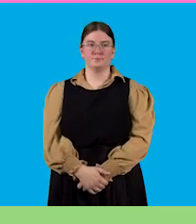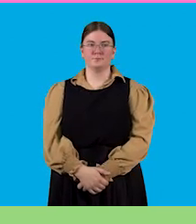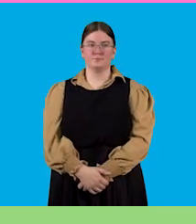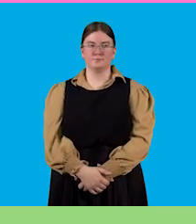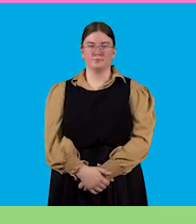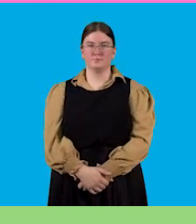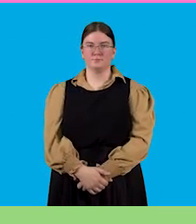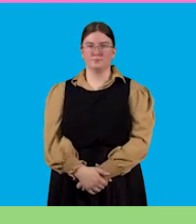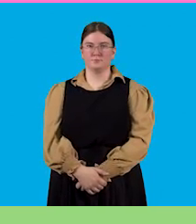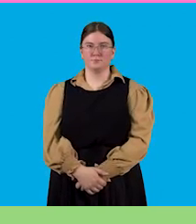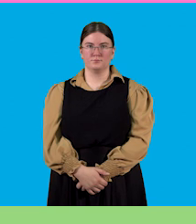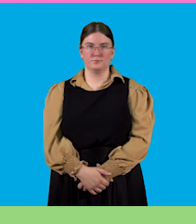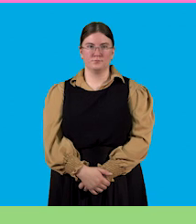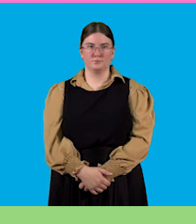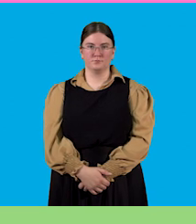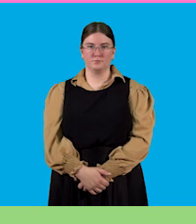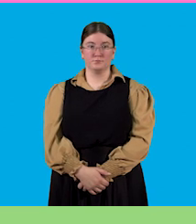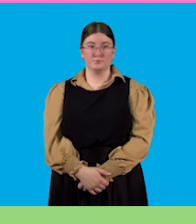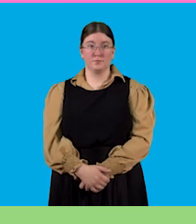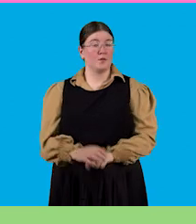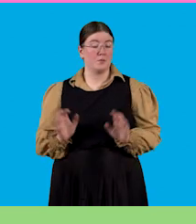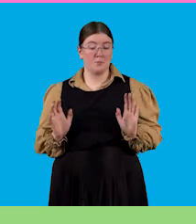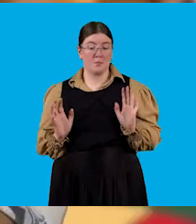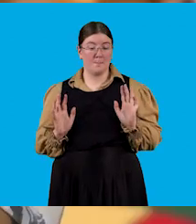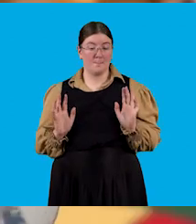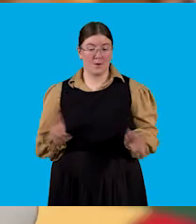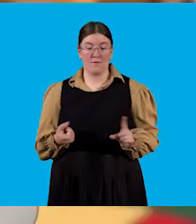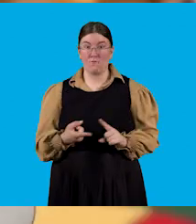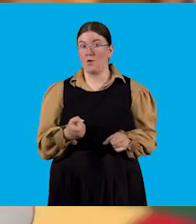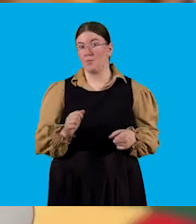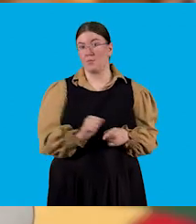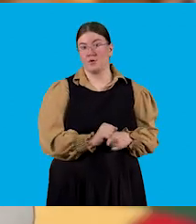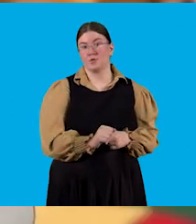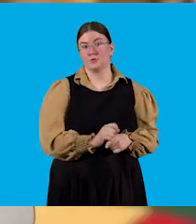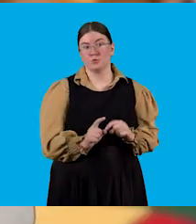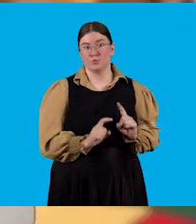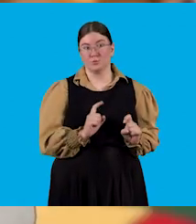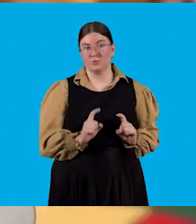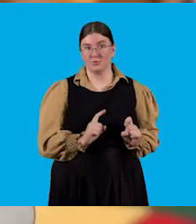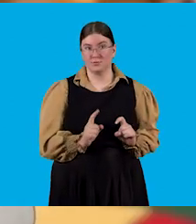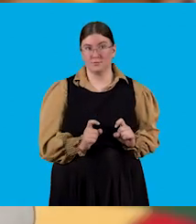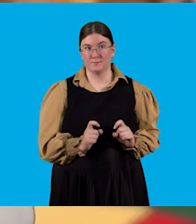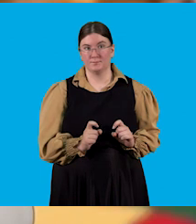That is it from our